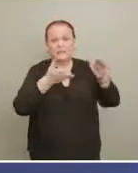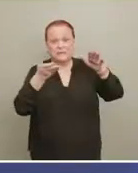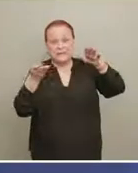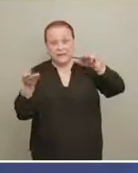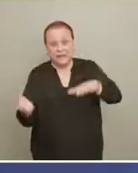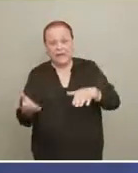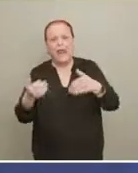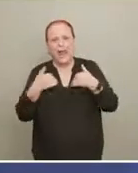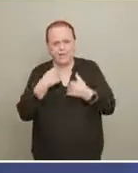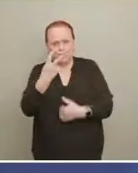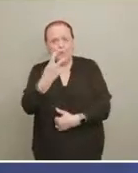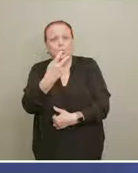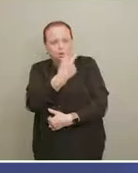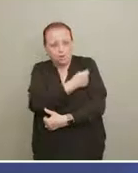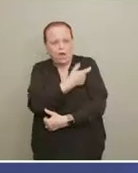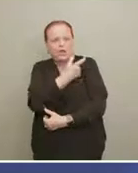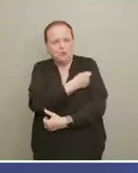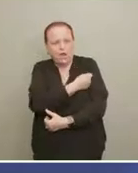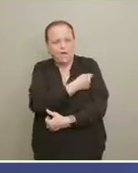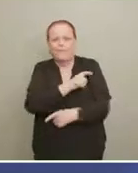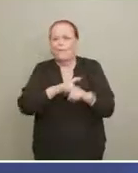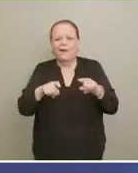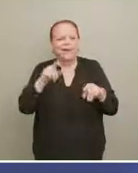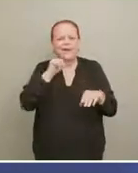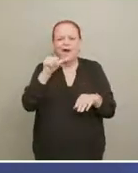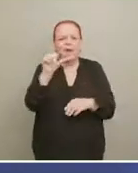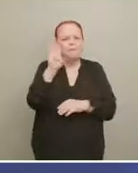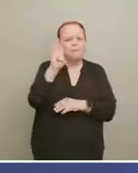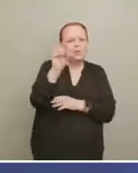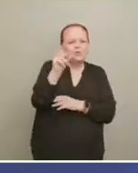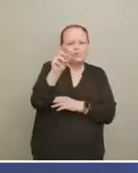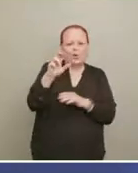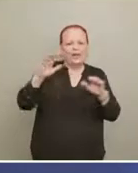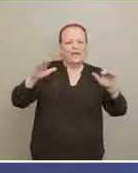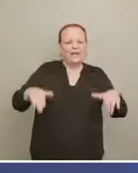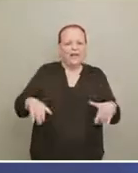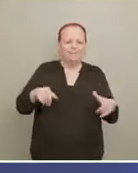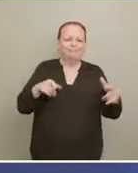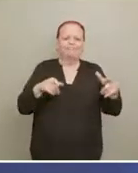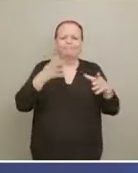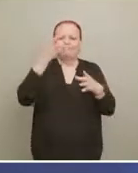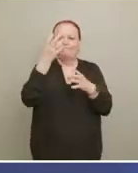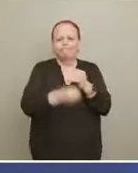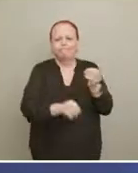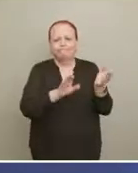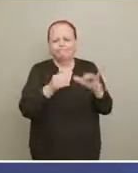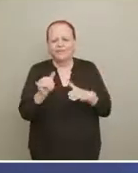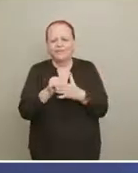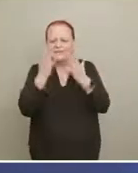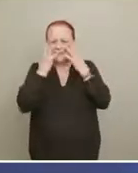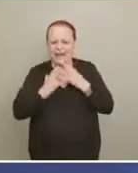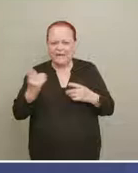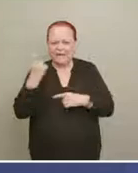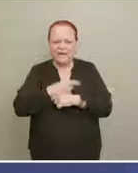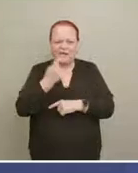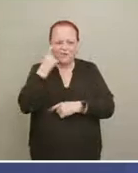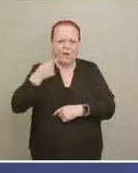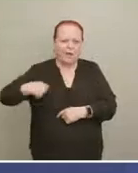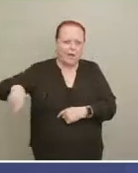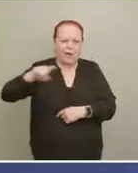yet and got COVID and passed away. That was a sad, sad days for our country. I still remind our senior